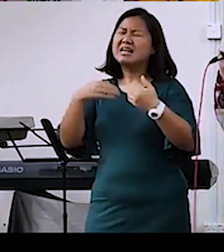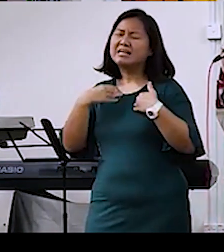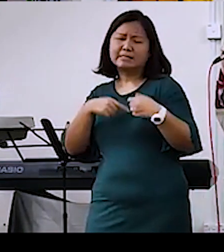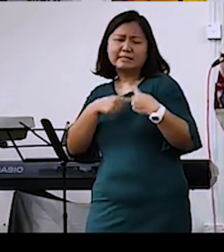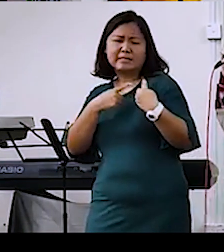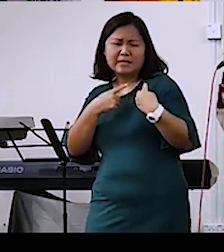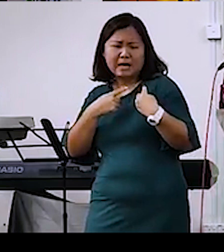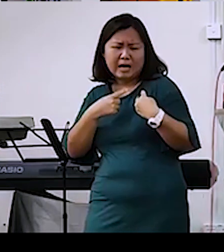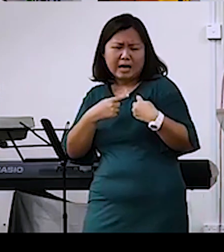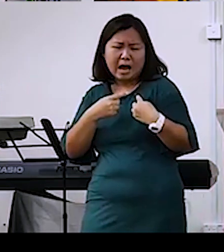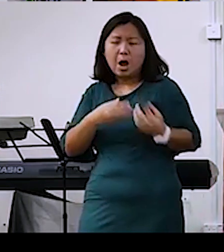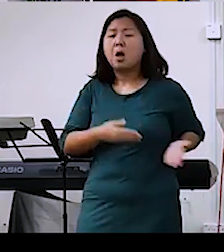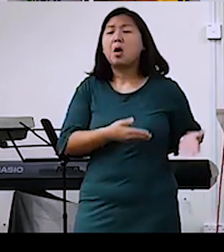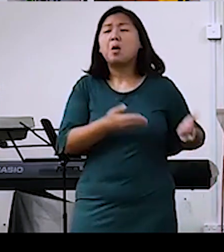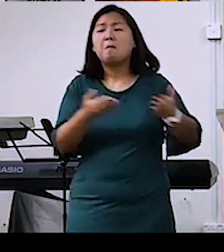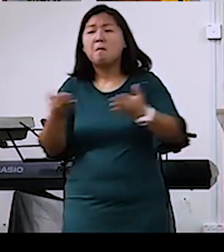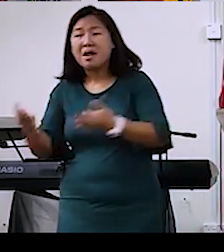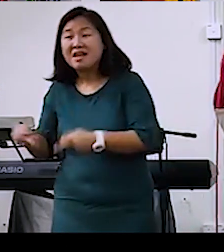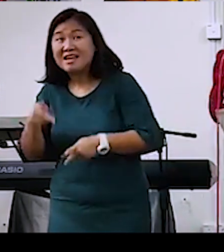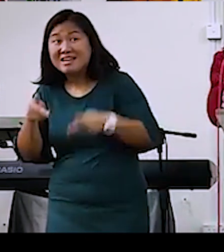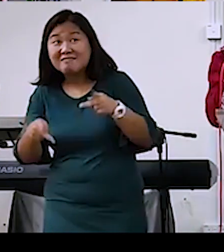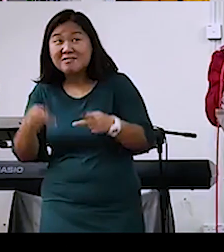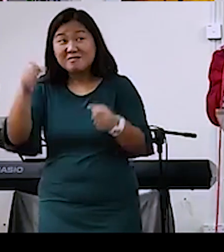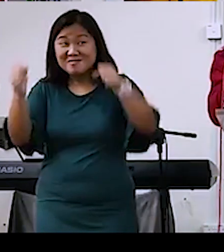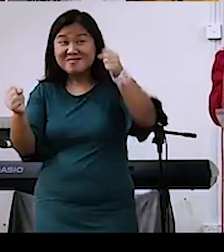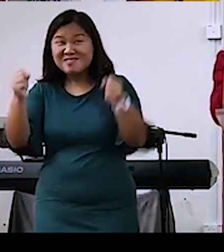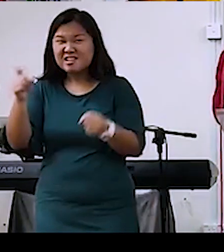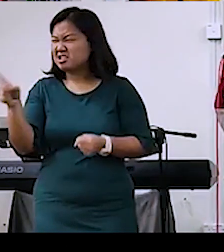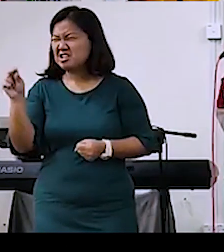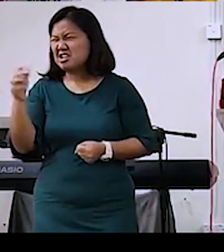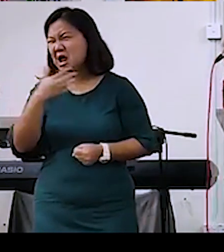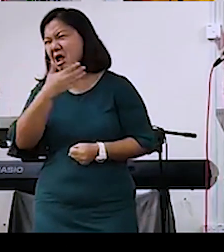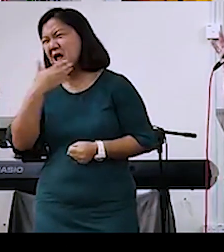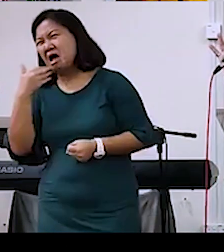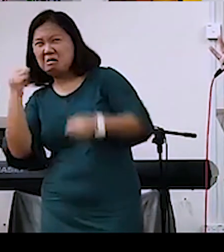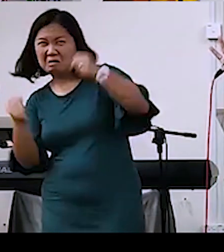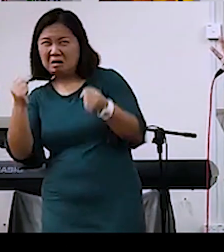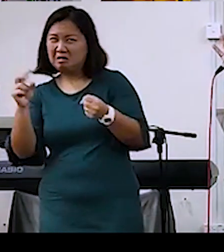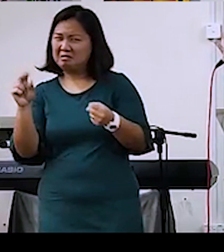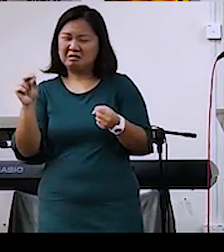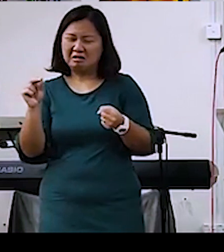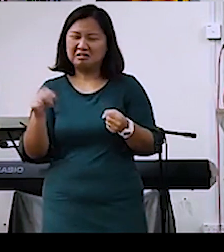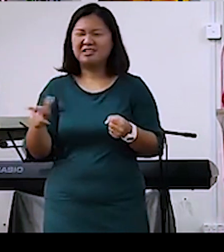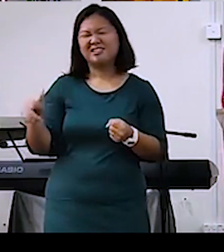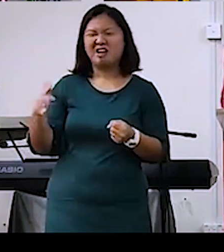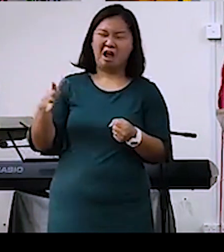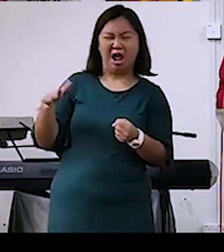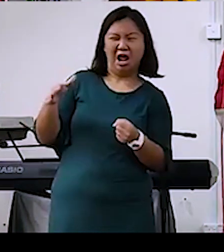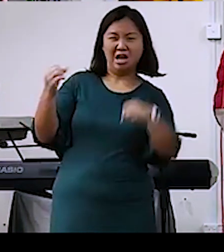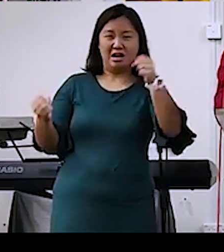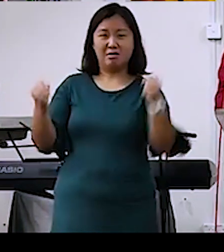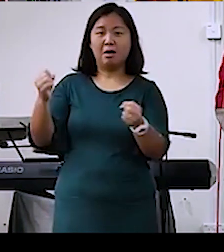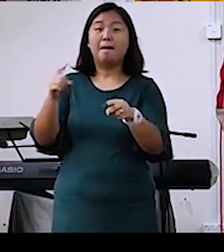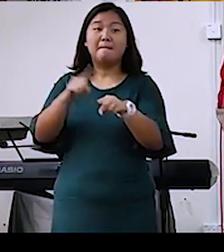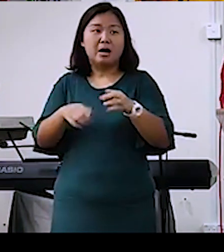for transportation. And she's not the best driver in the world, by the way. Okay, yeah, she's not. She's an average driver, but a big